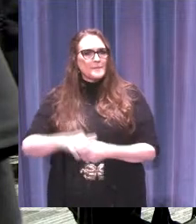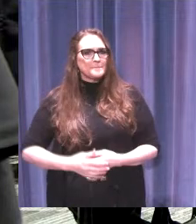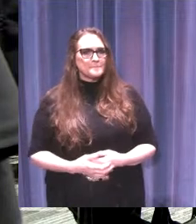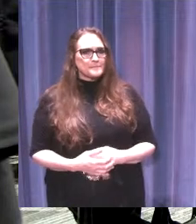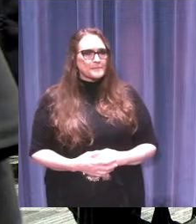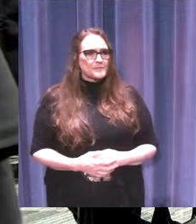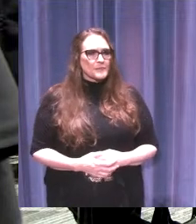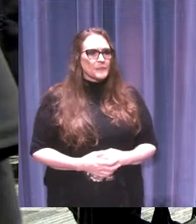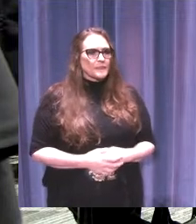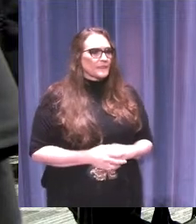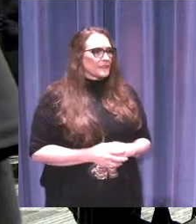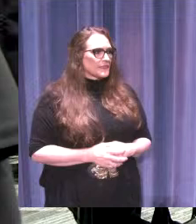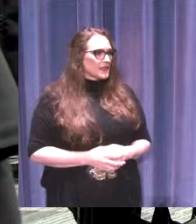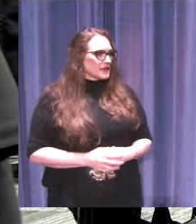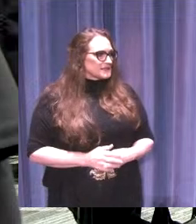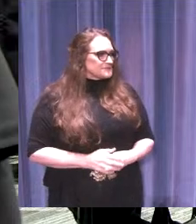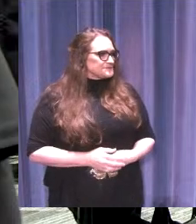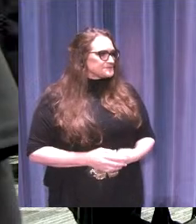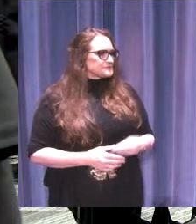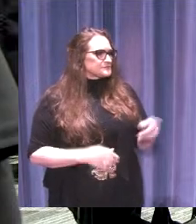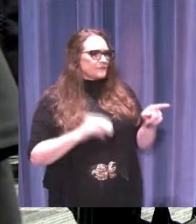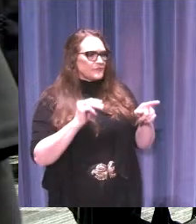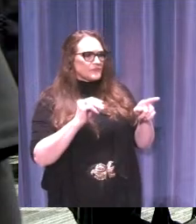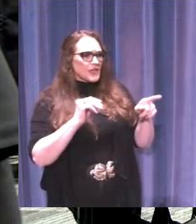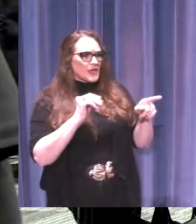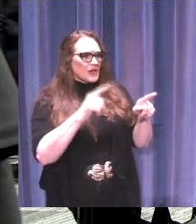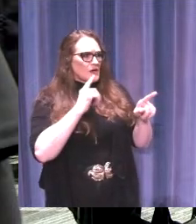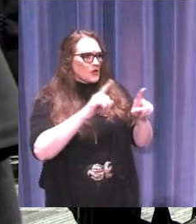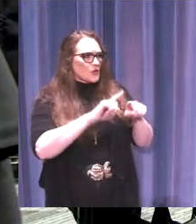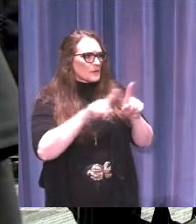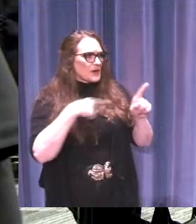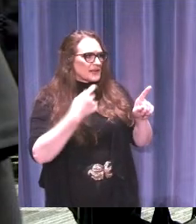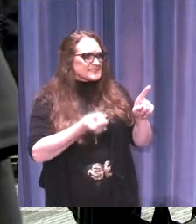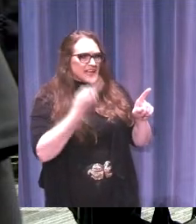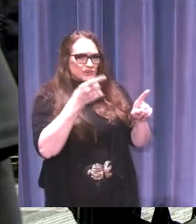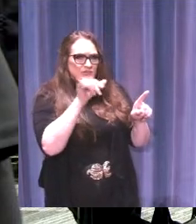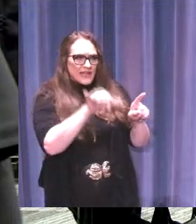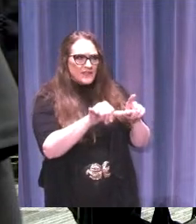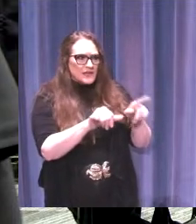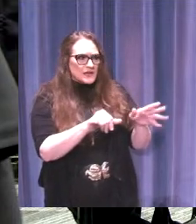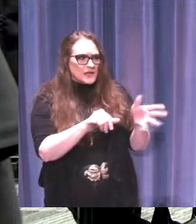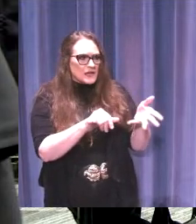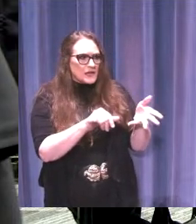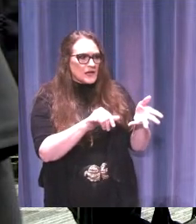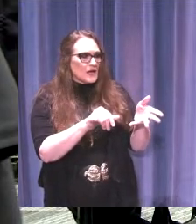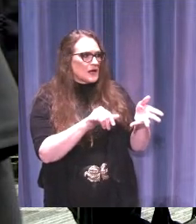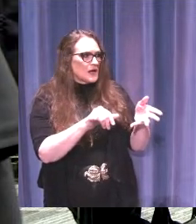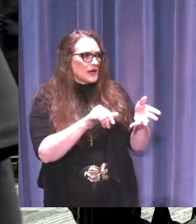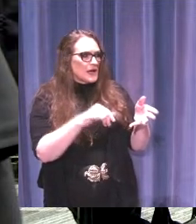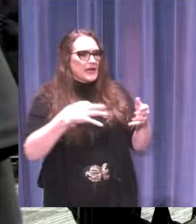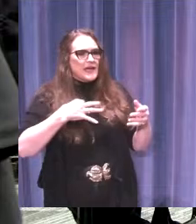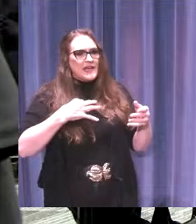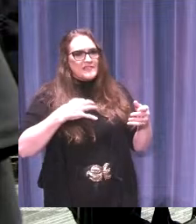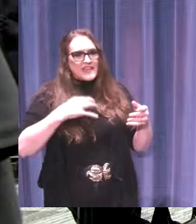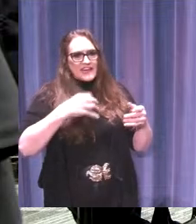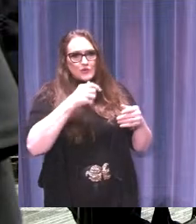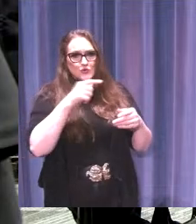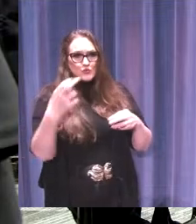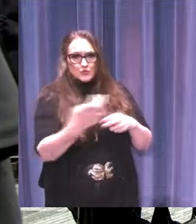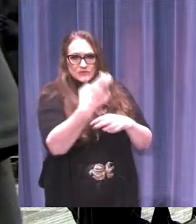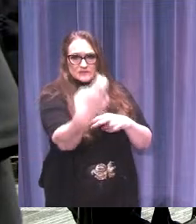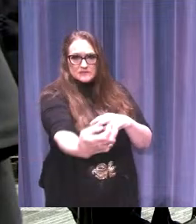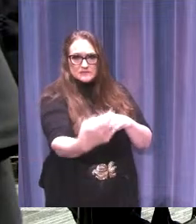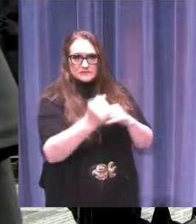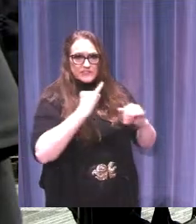Mr. Chair. So as I understand it then, the candidate that's up here interviewing will not